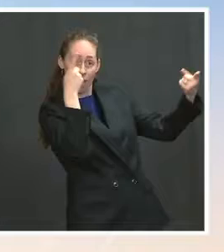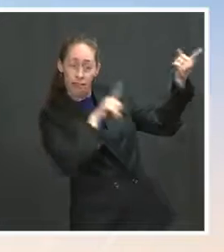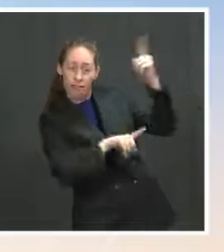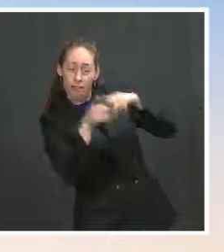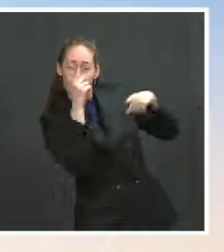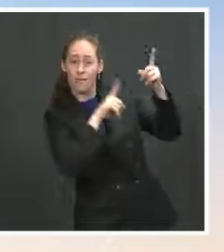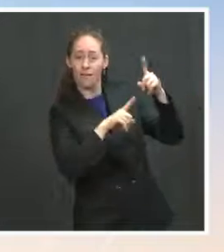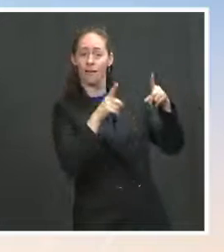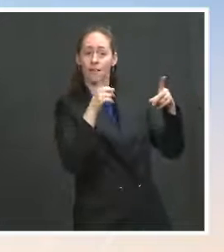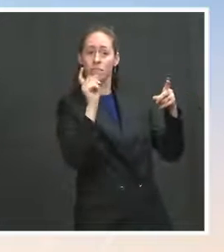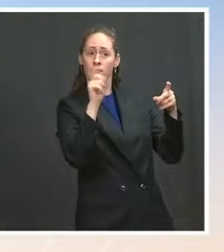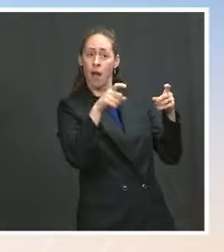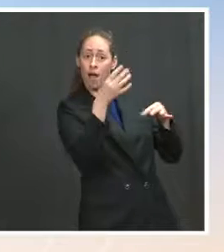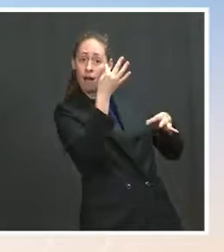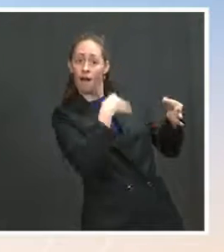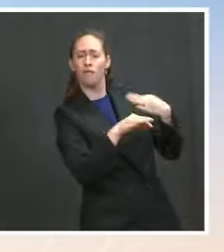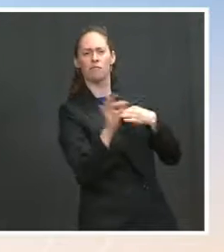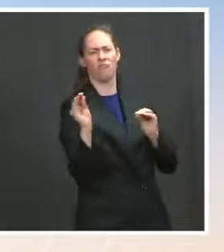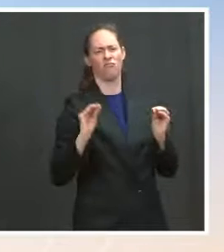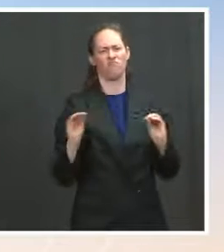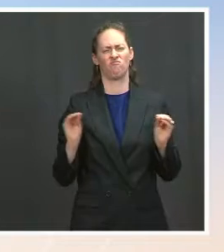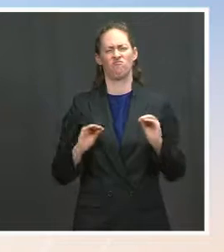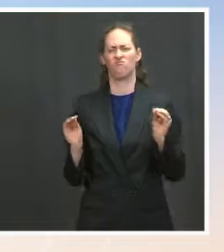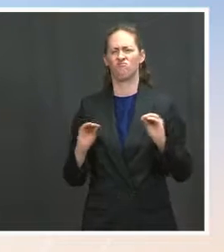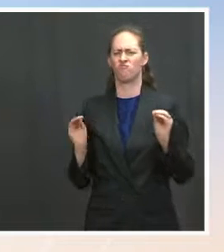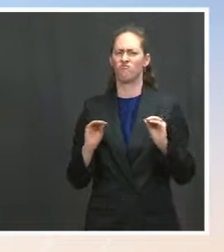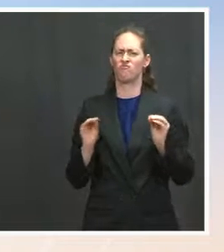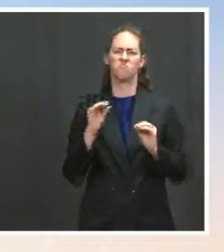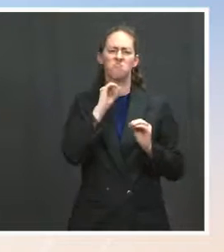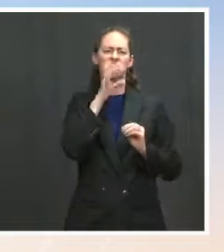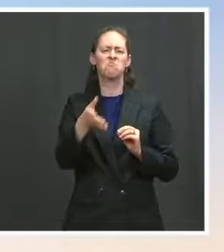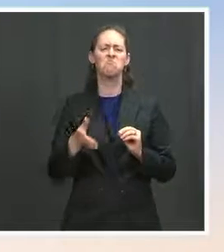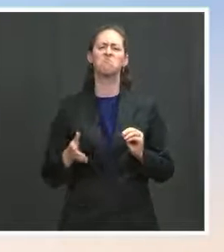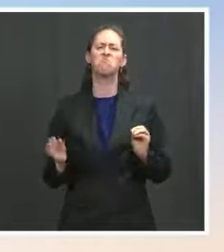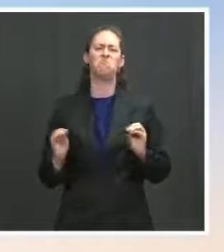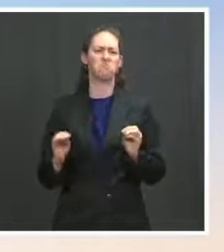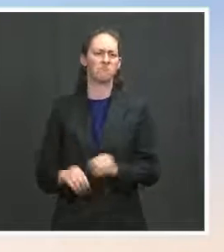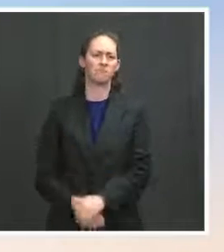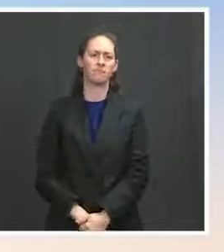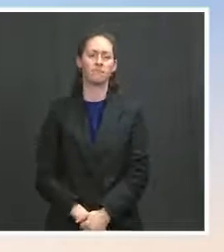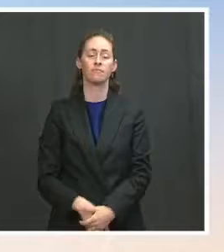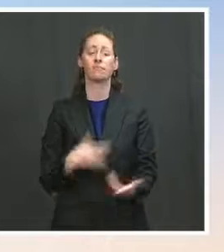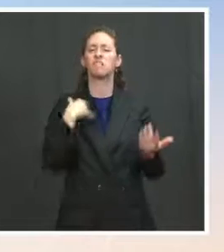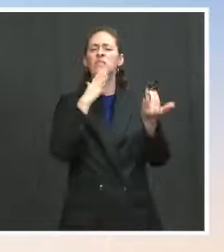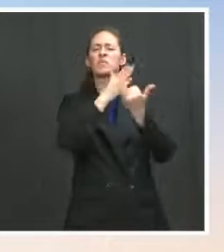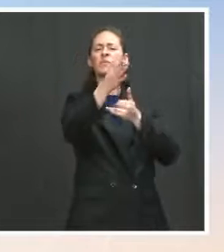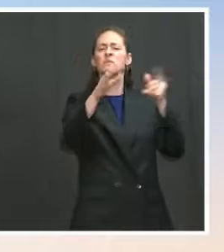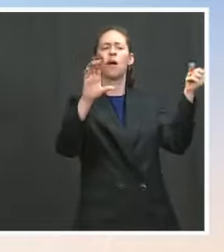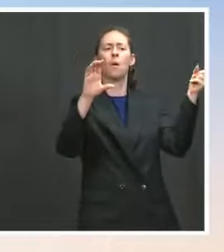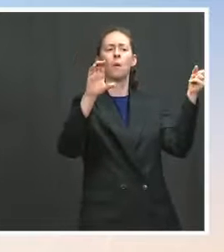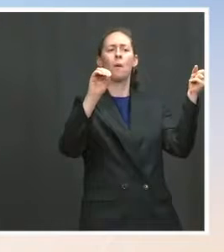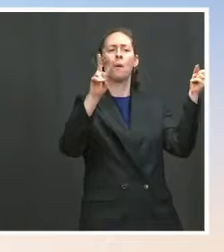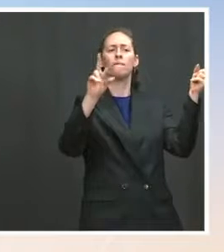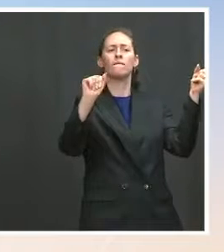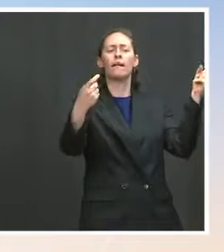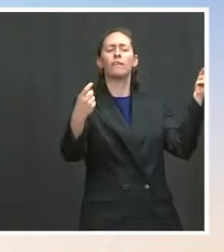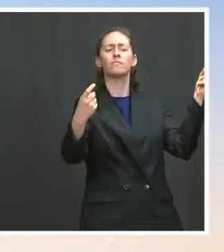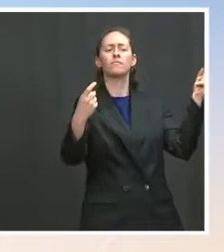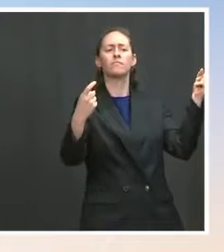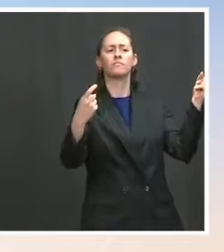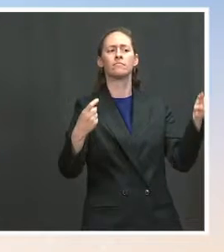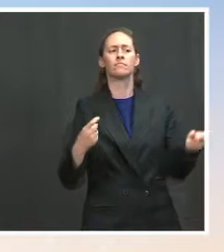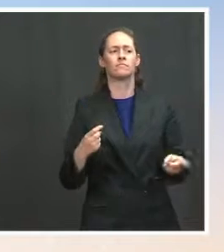is approximately 19 million, through COVAX, which will, of the 25 million, I should say, that are going out, through COVAX,